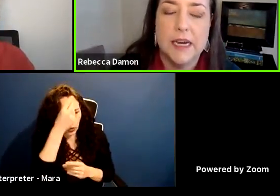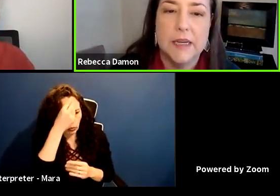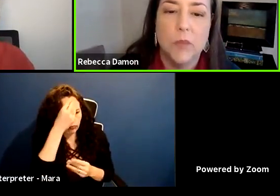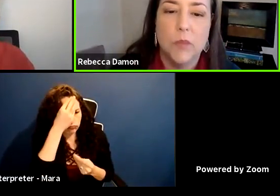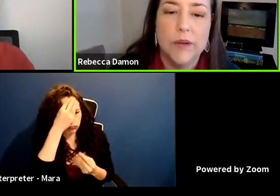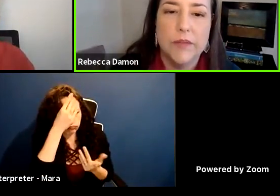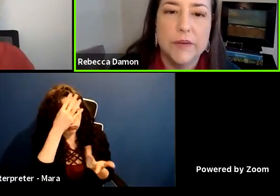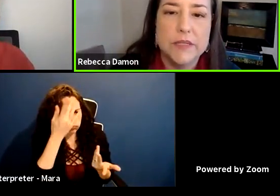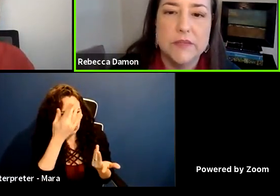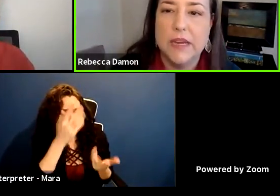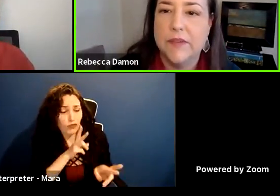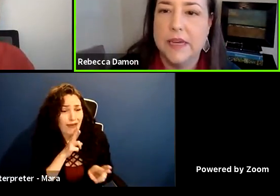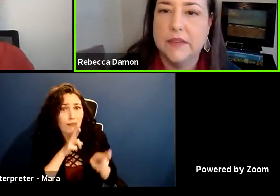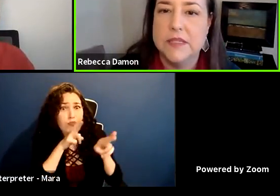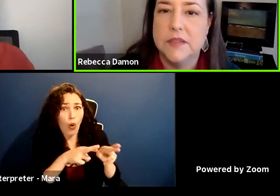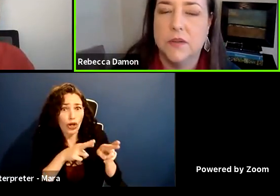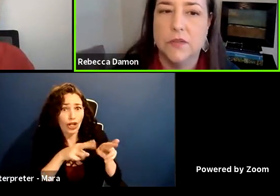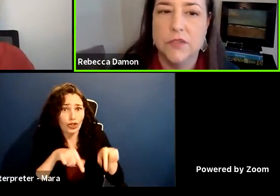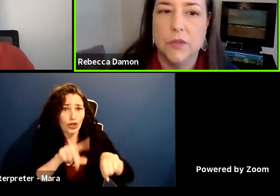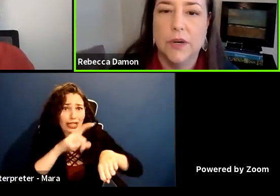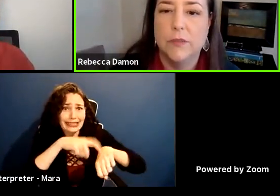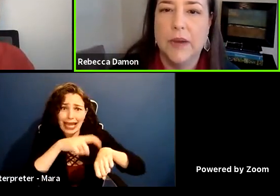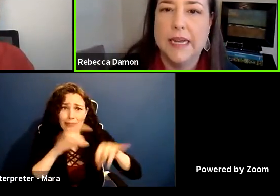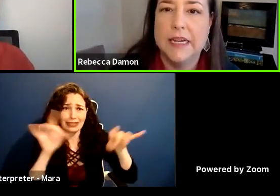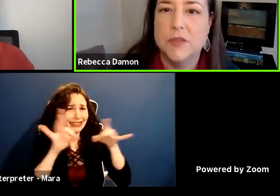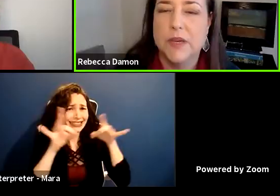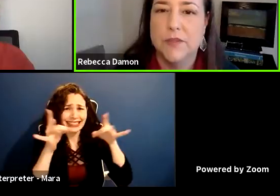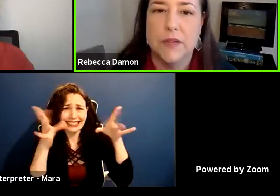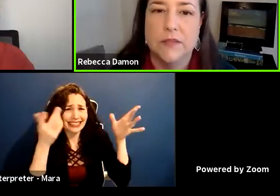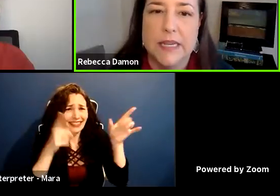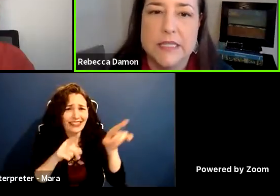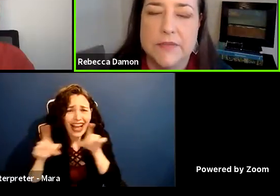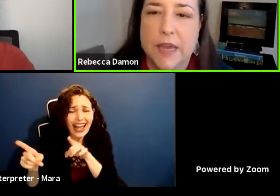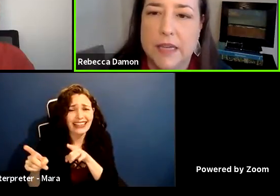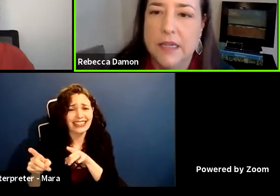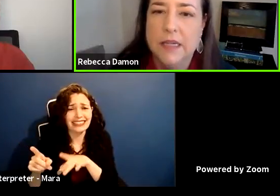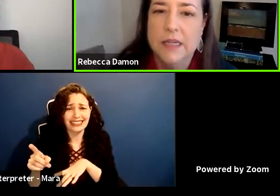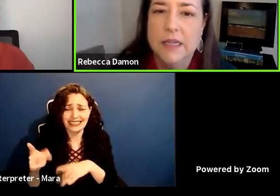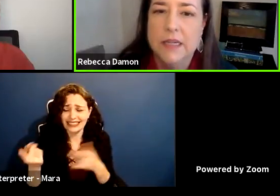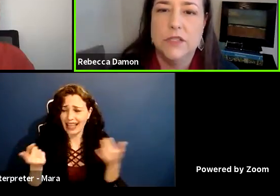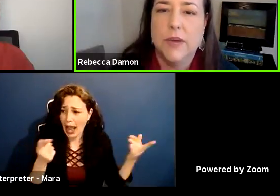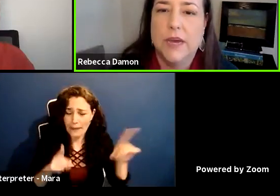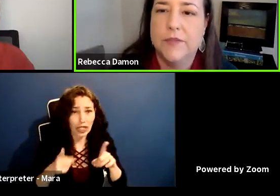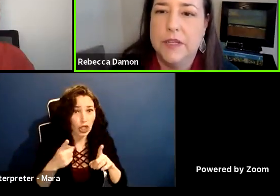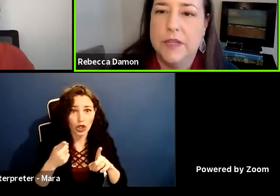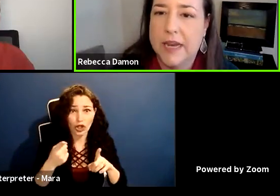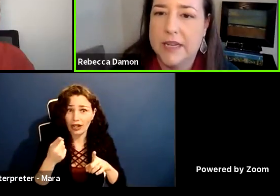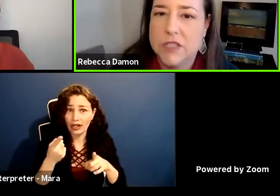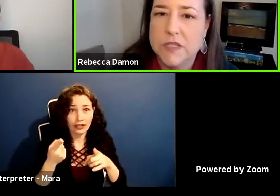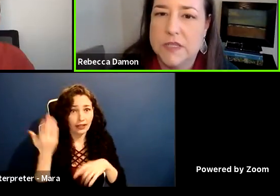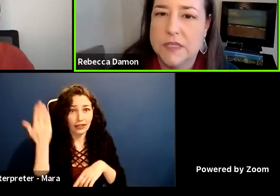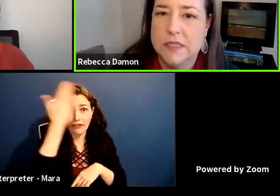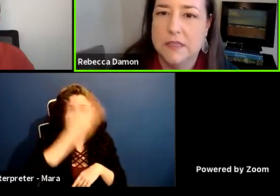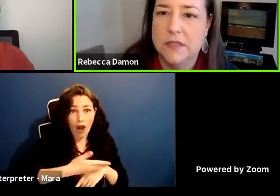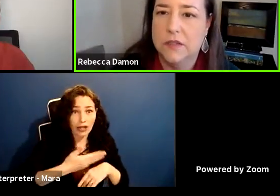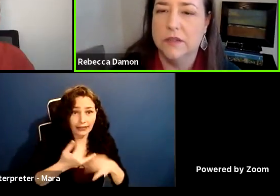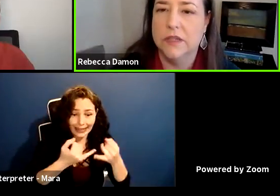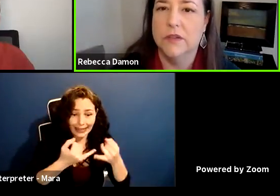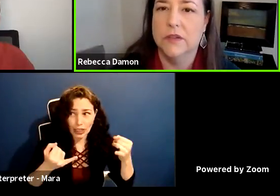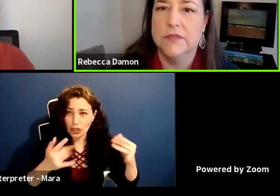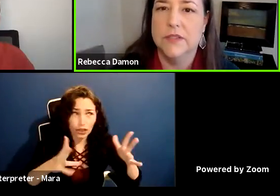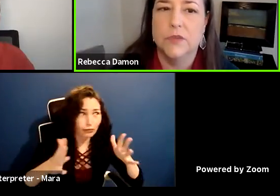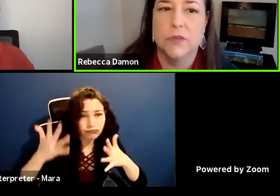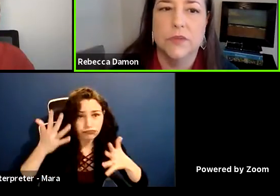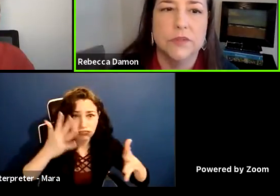in a time where there is a lot of violence in the culture, where you might actually be on the front lines of that? And do you have, strategies in